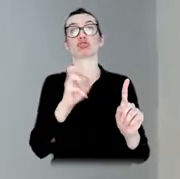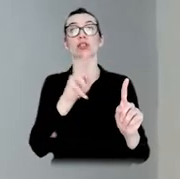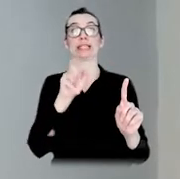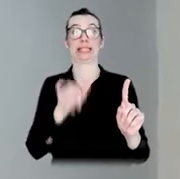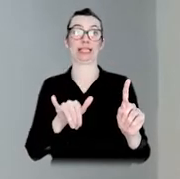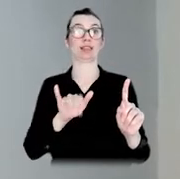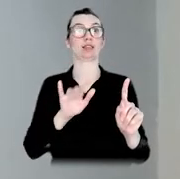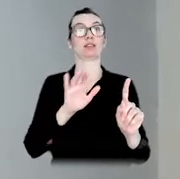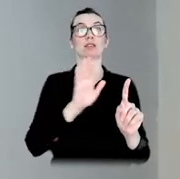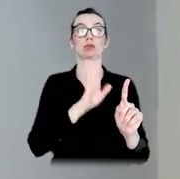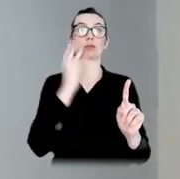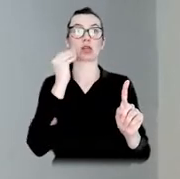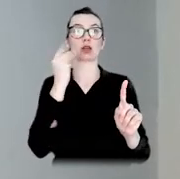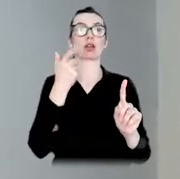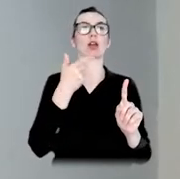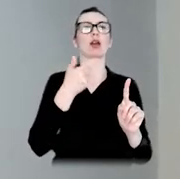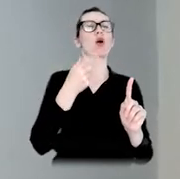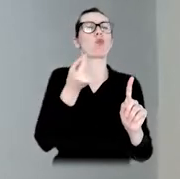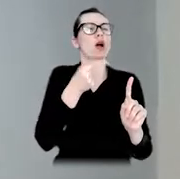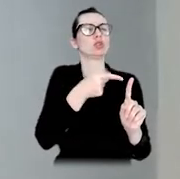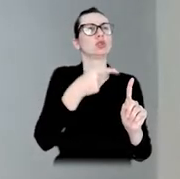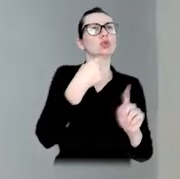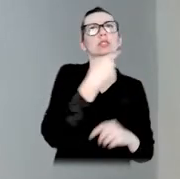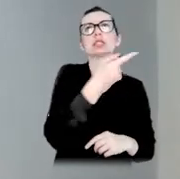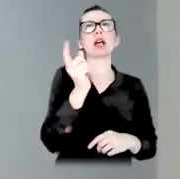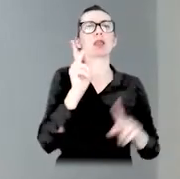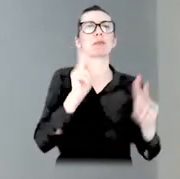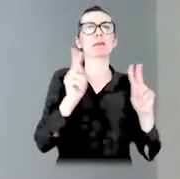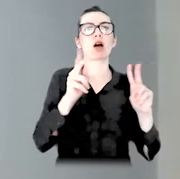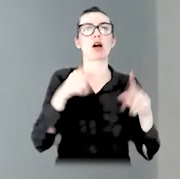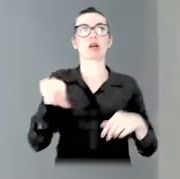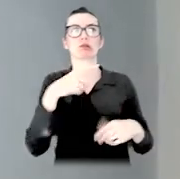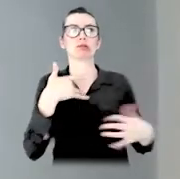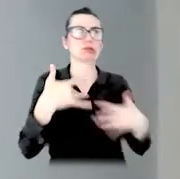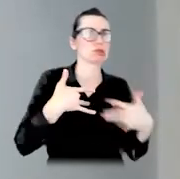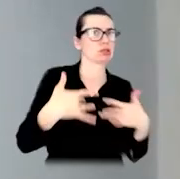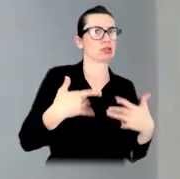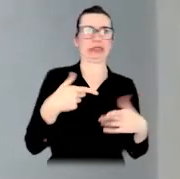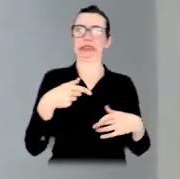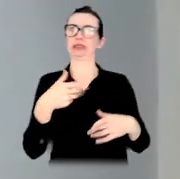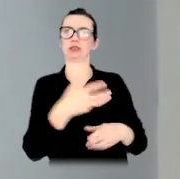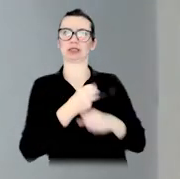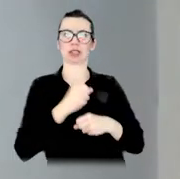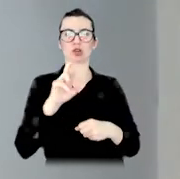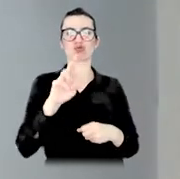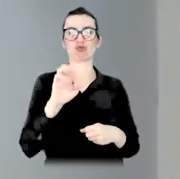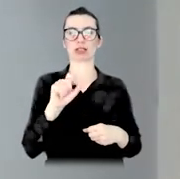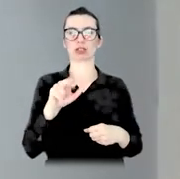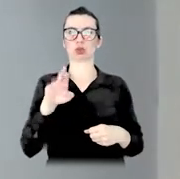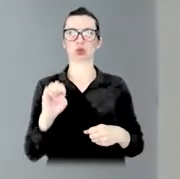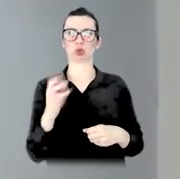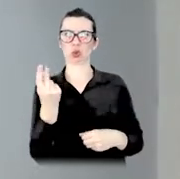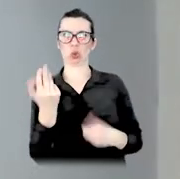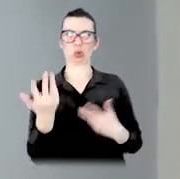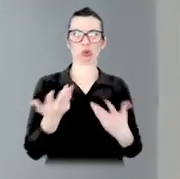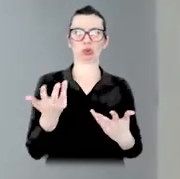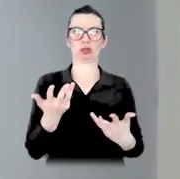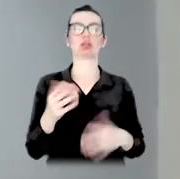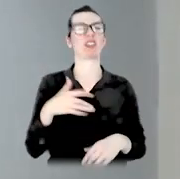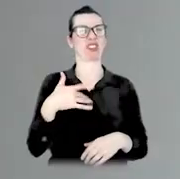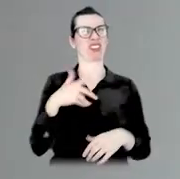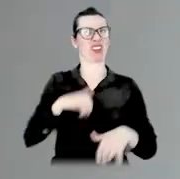I'm worried it's a rescue dog and we're not sure what it's going to do. You know, that there's, I'm sure there's education involved, but I think that's a pretty common